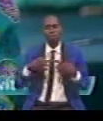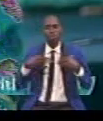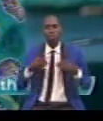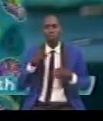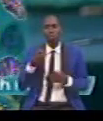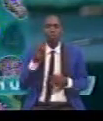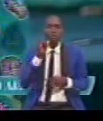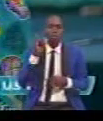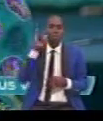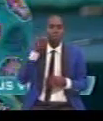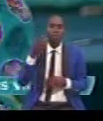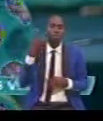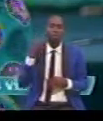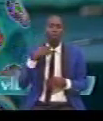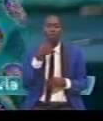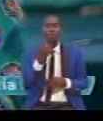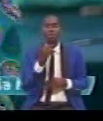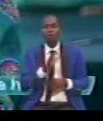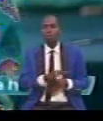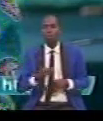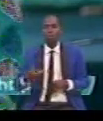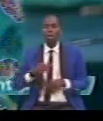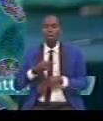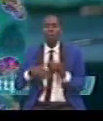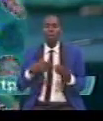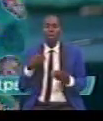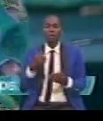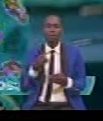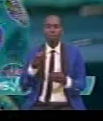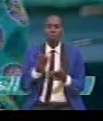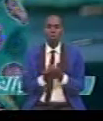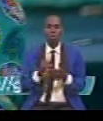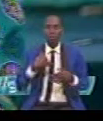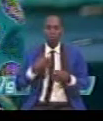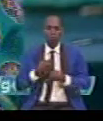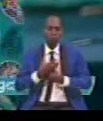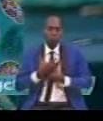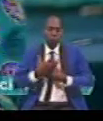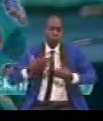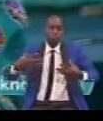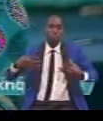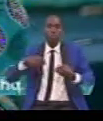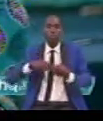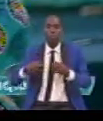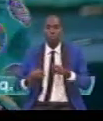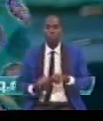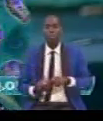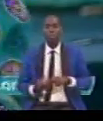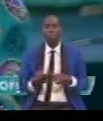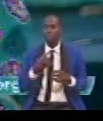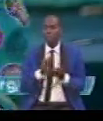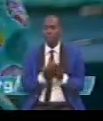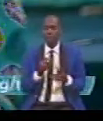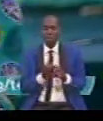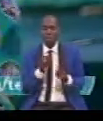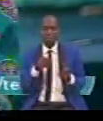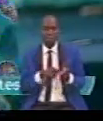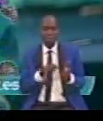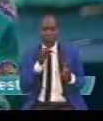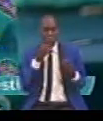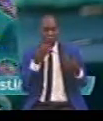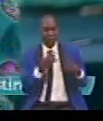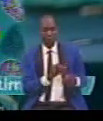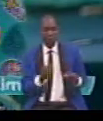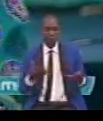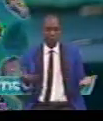children about the elephantiasis man. So I said, I was there when this happened, and I know this time I'll